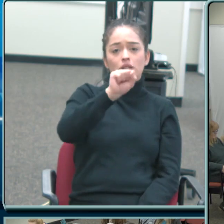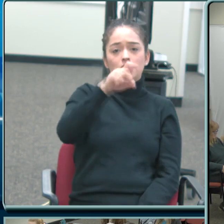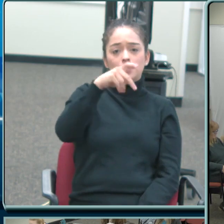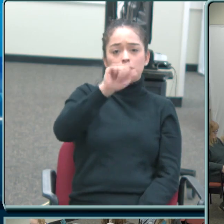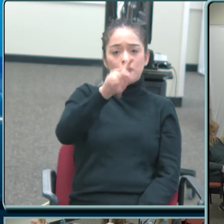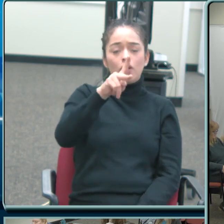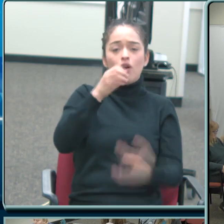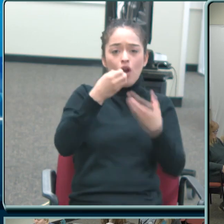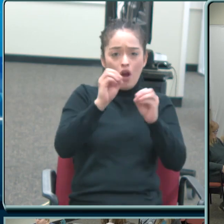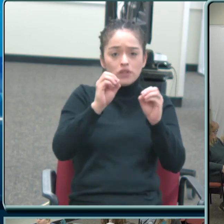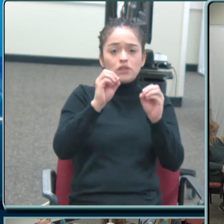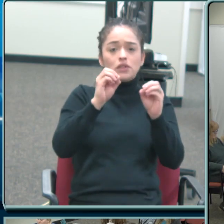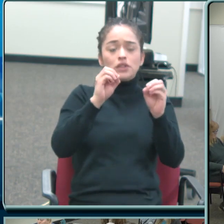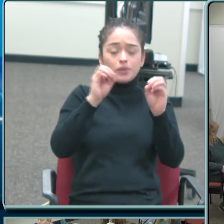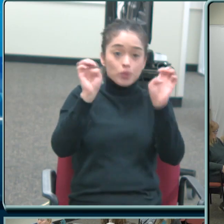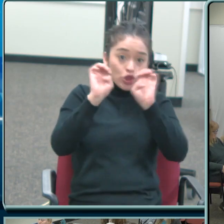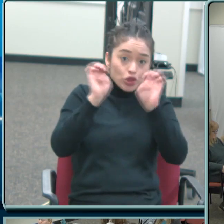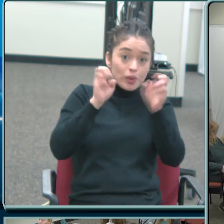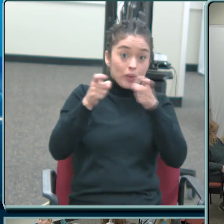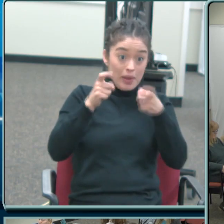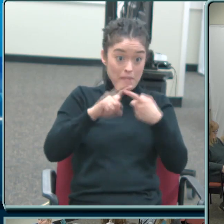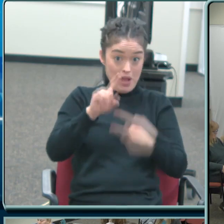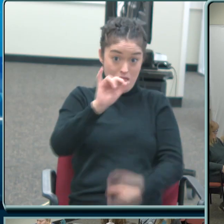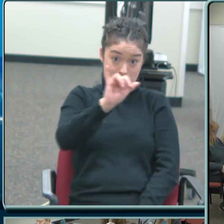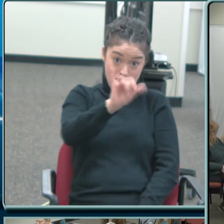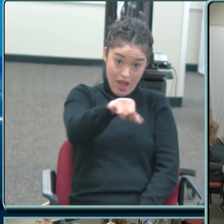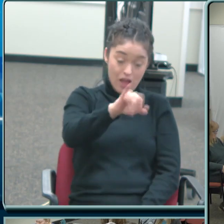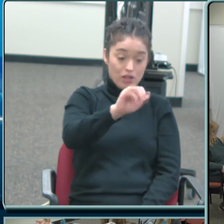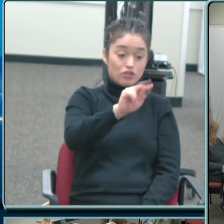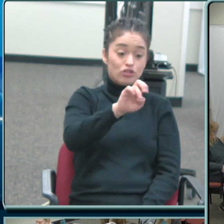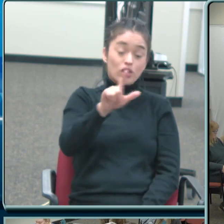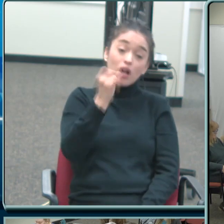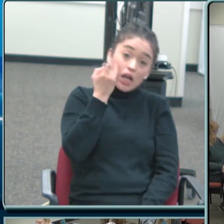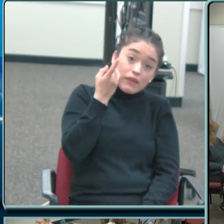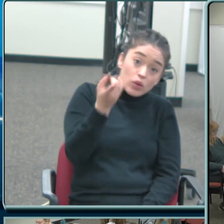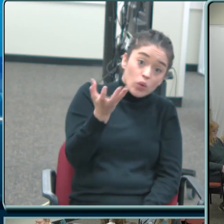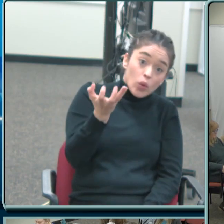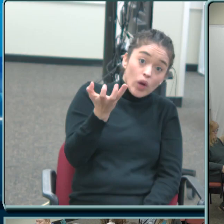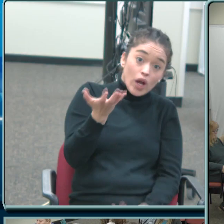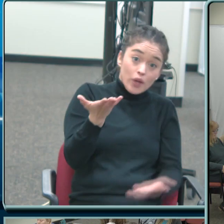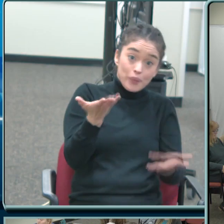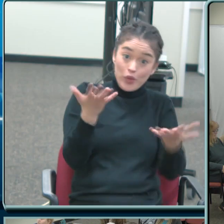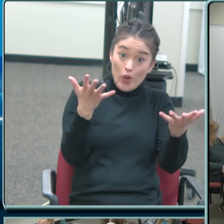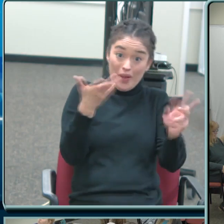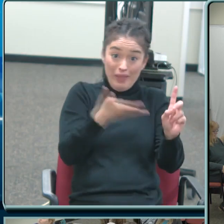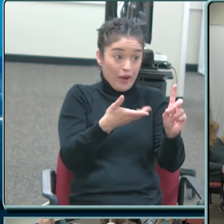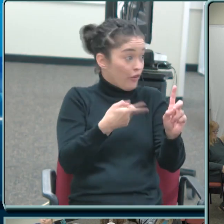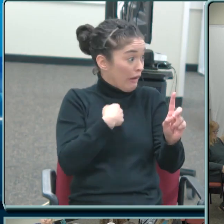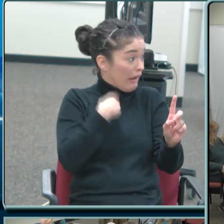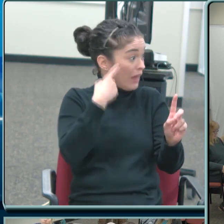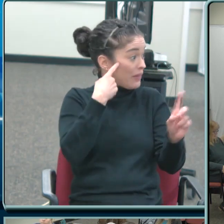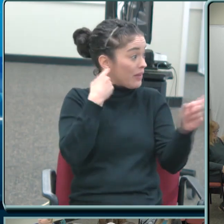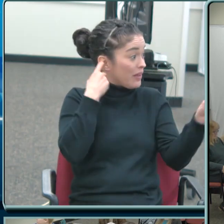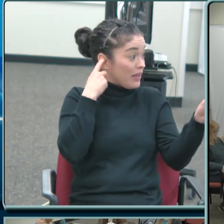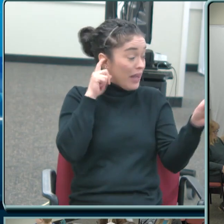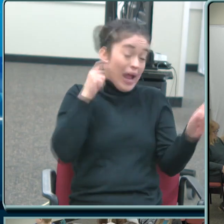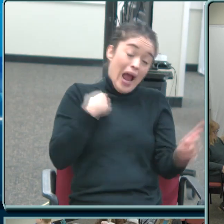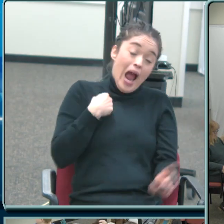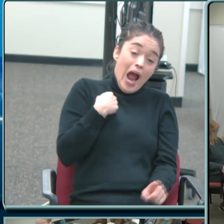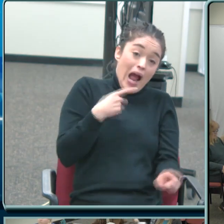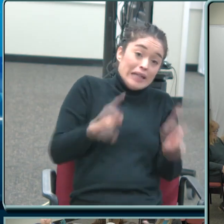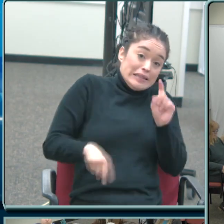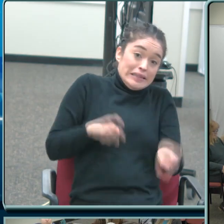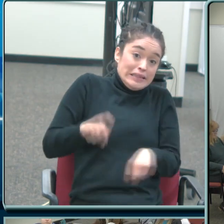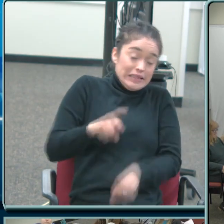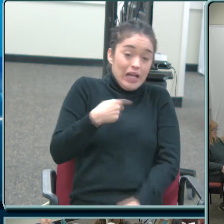numerous partners. So with this, Janelle, if you want to, you're already up there, I think, or maybe it's Deanne.